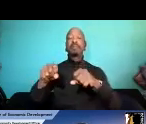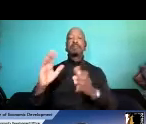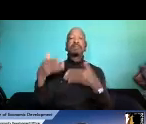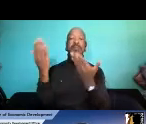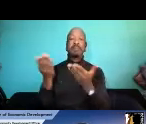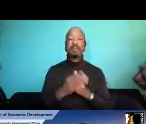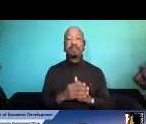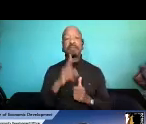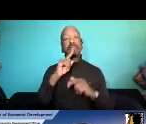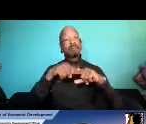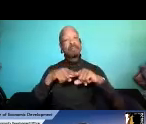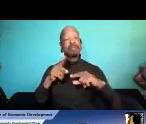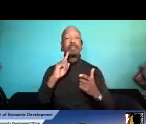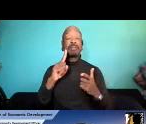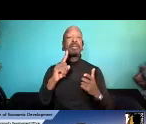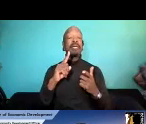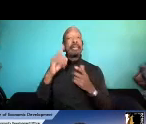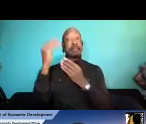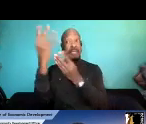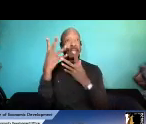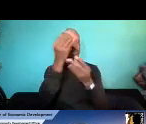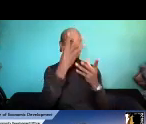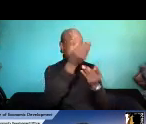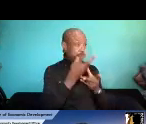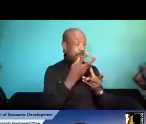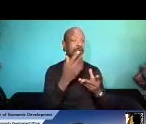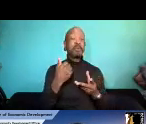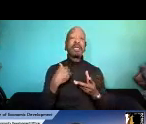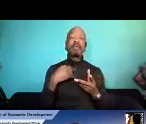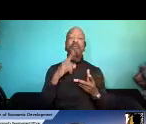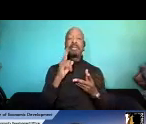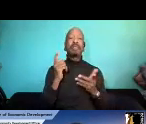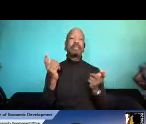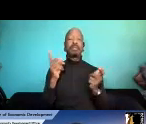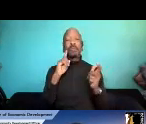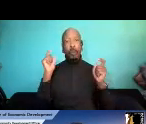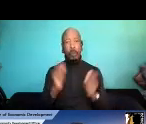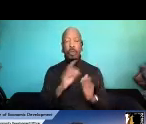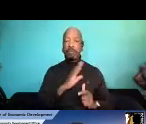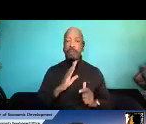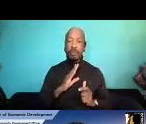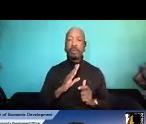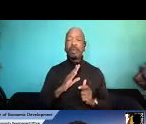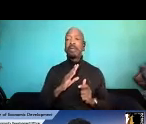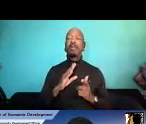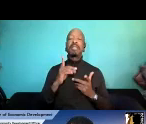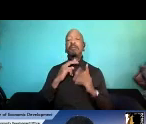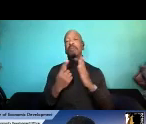was based on significant input. We have a loan administration board, which is an appointed board that reviews all of our